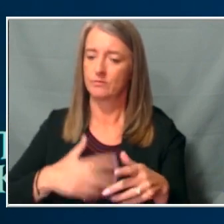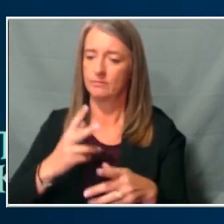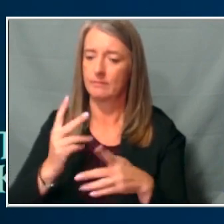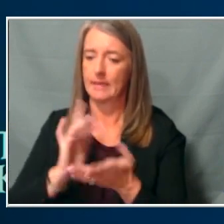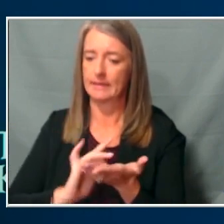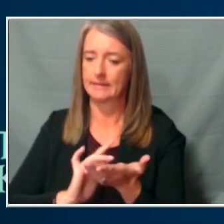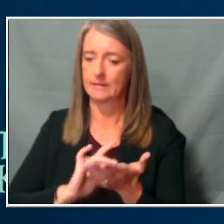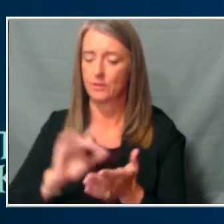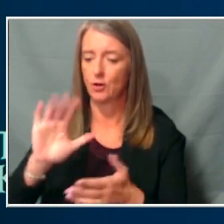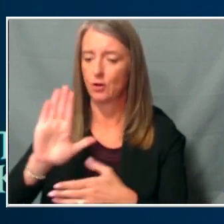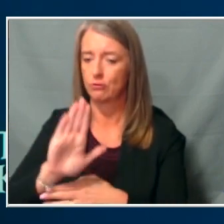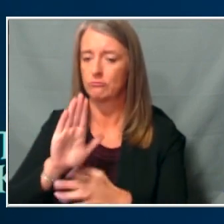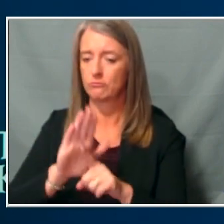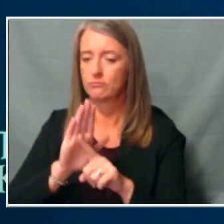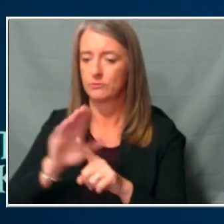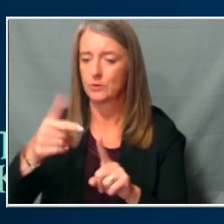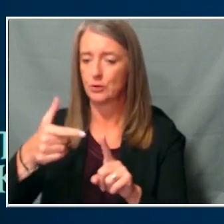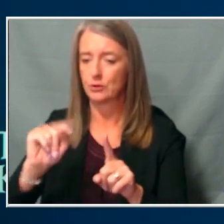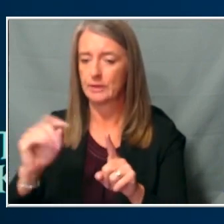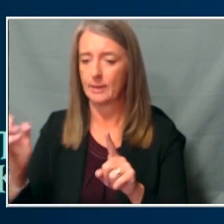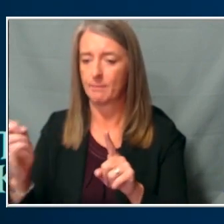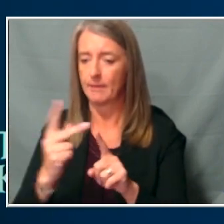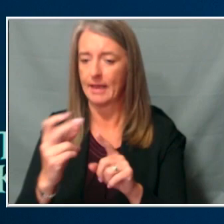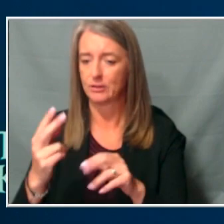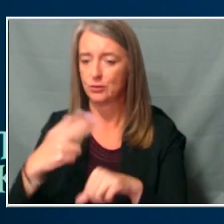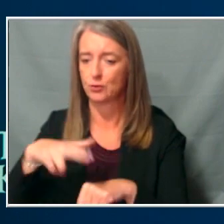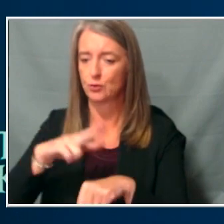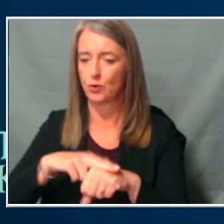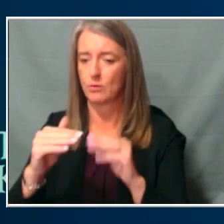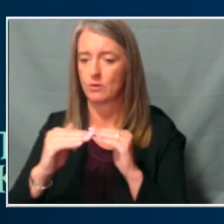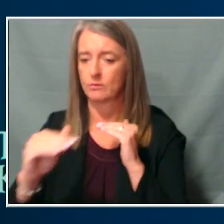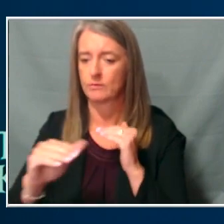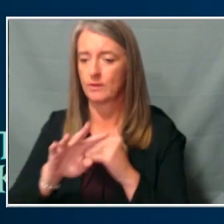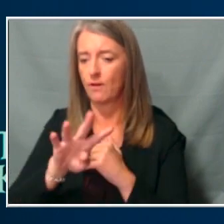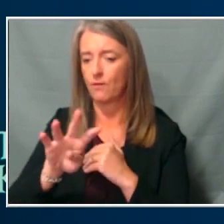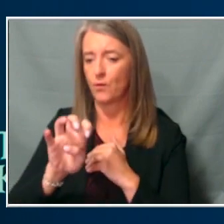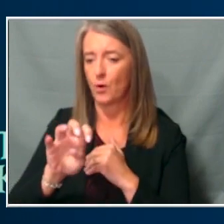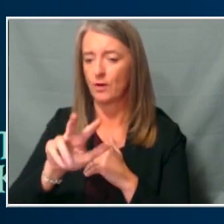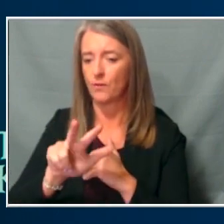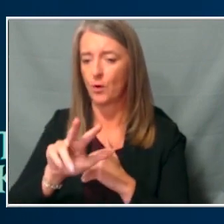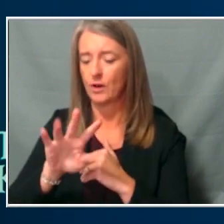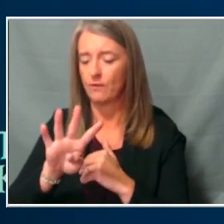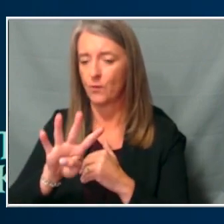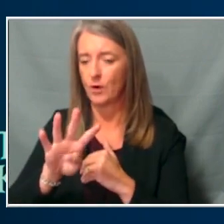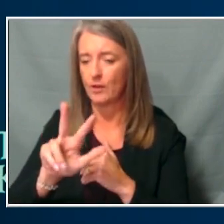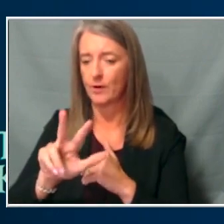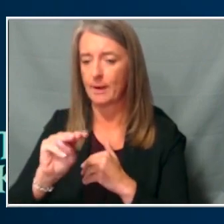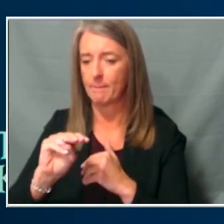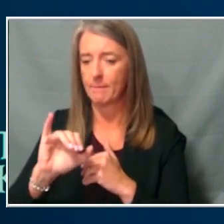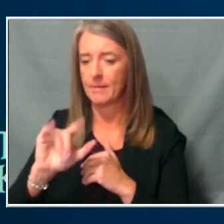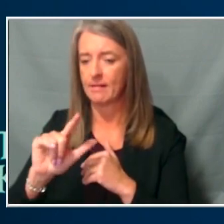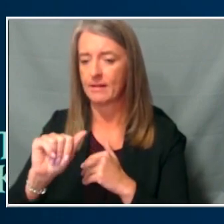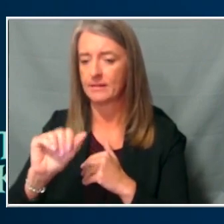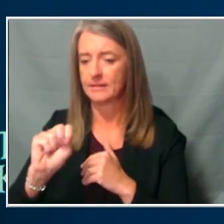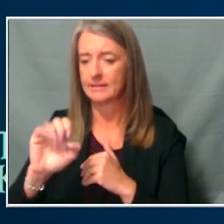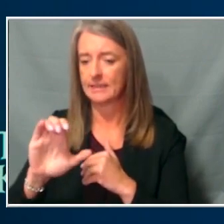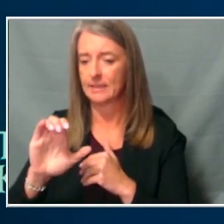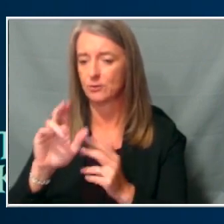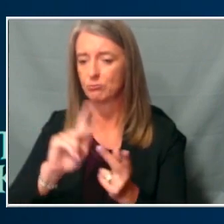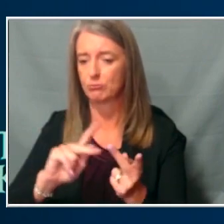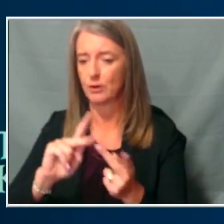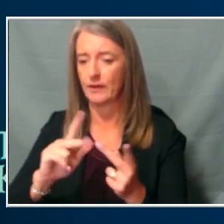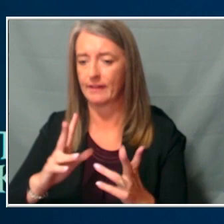her QT came back, and it was within a normal range. Hers was 443 milliseconds, which is perfectly fine.